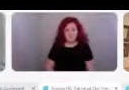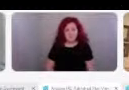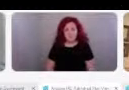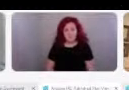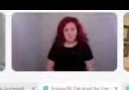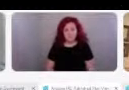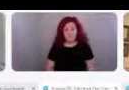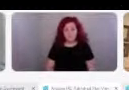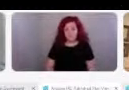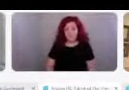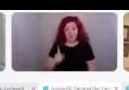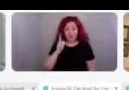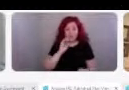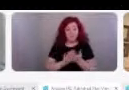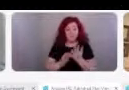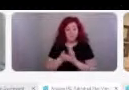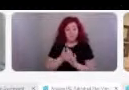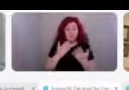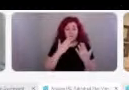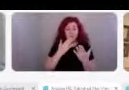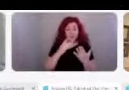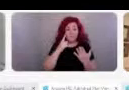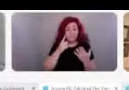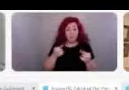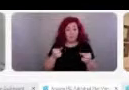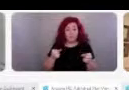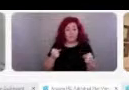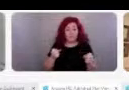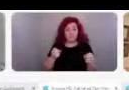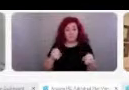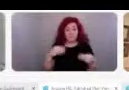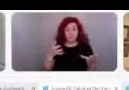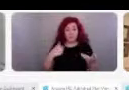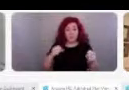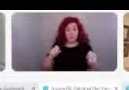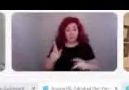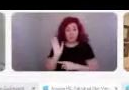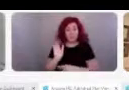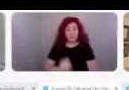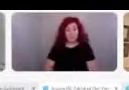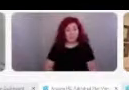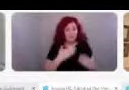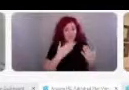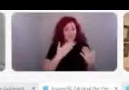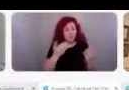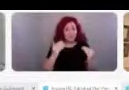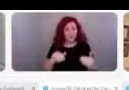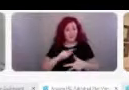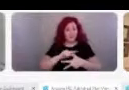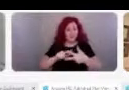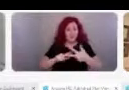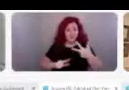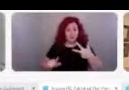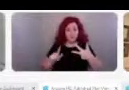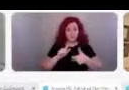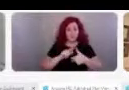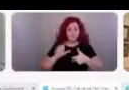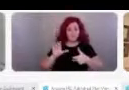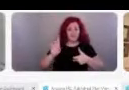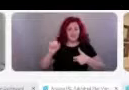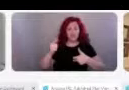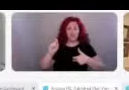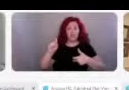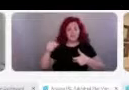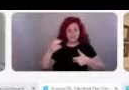and that's about it and thank you for giving me the chance thank you our next three speakers will be